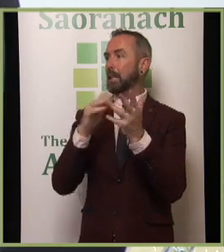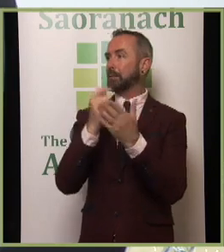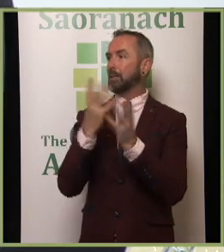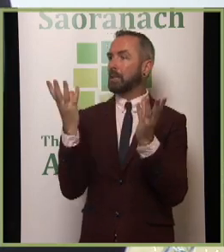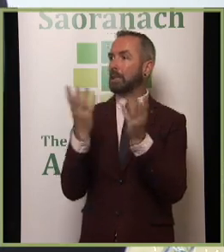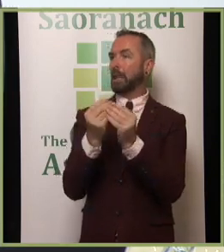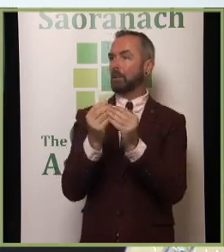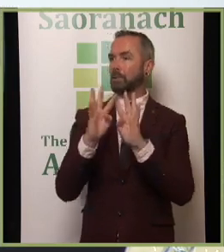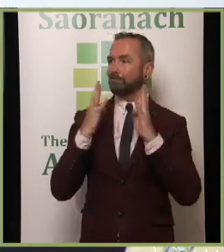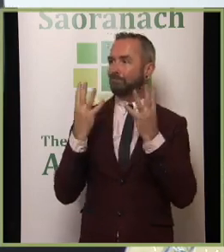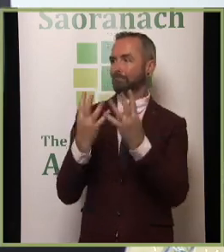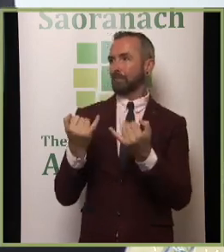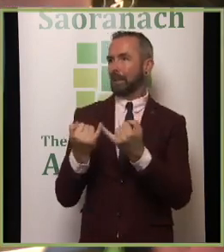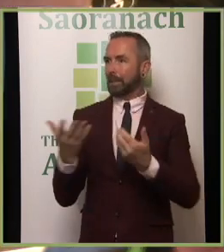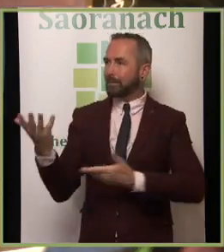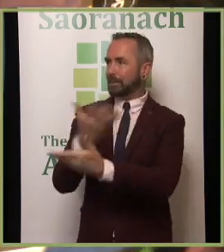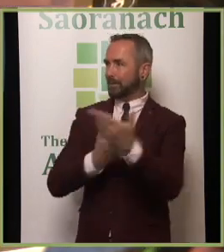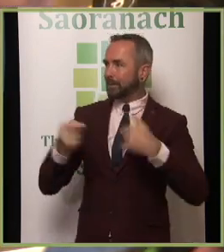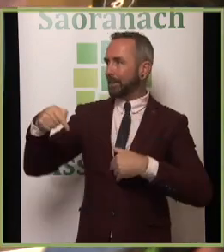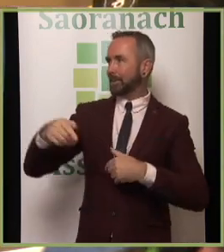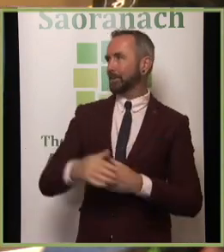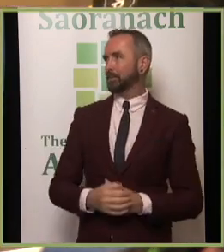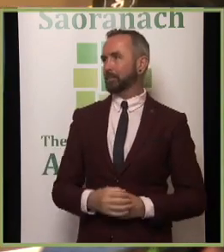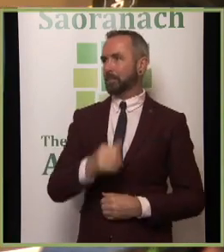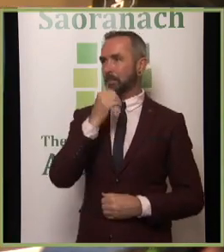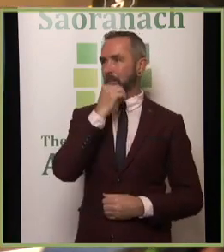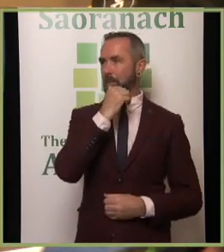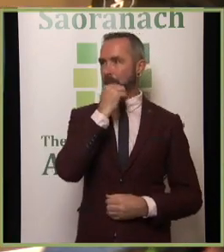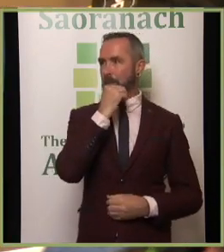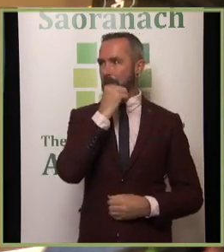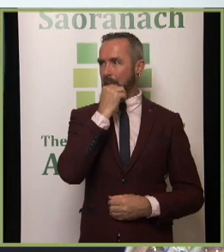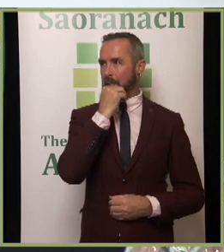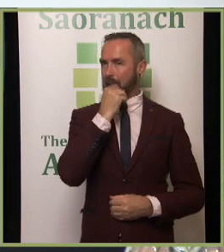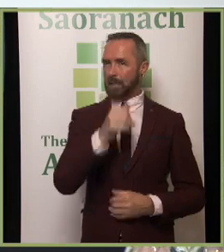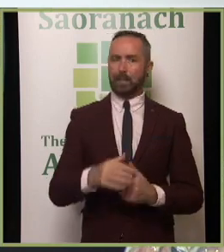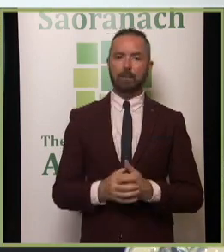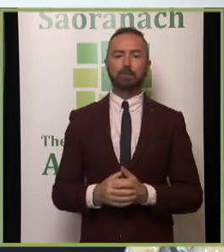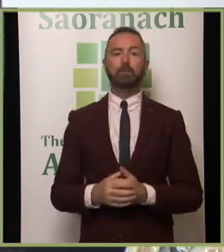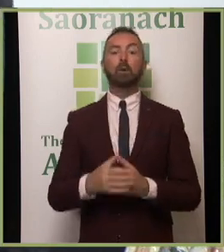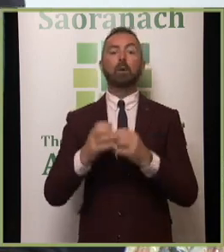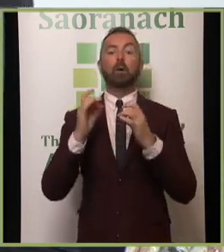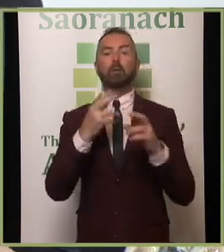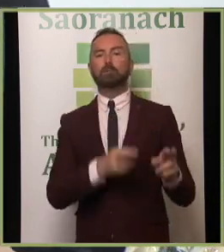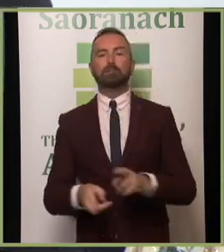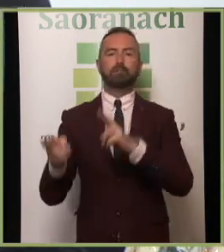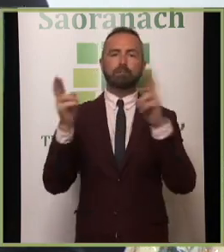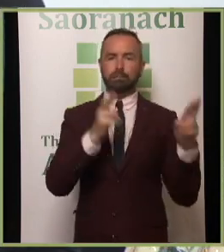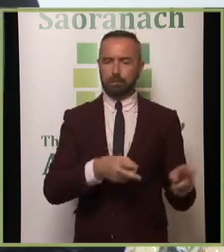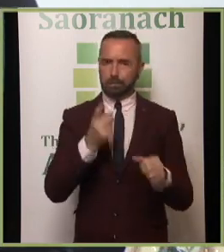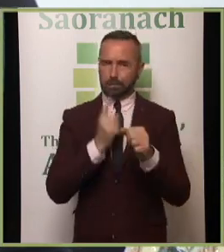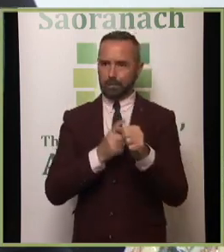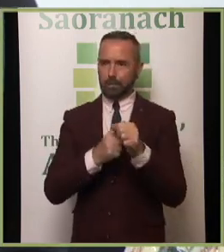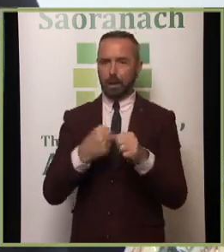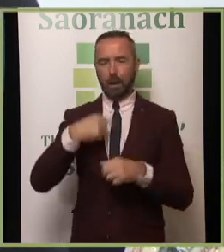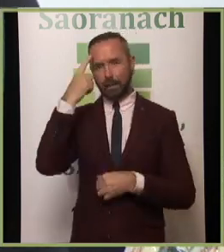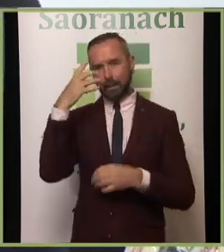a cohort like this. So, now, just to reiterate, I do think that